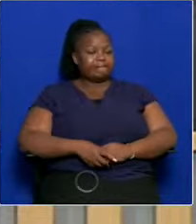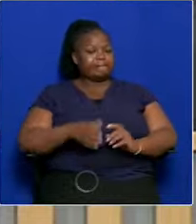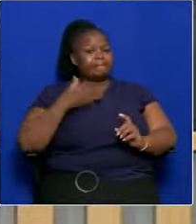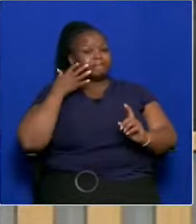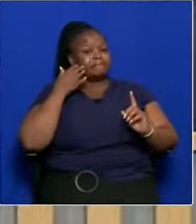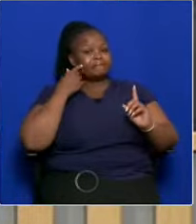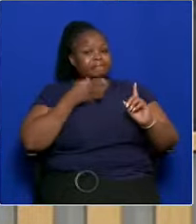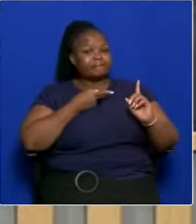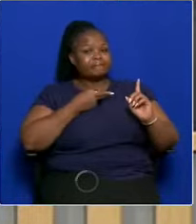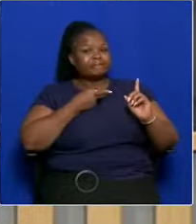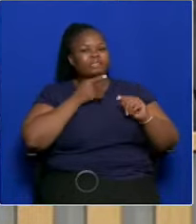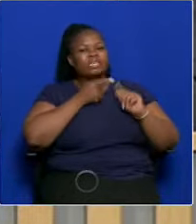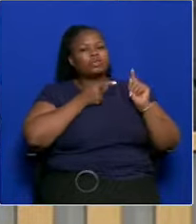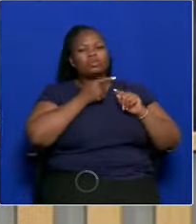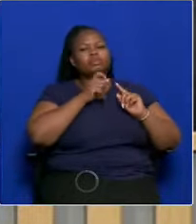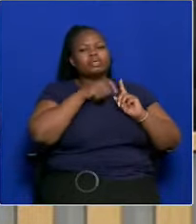person